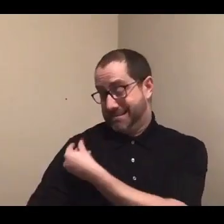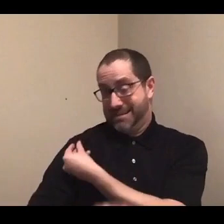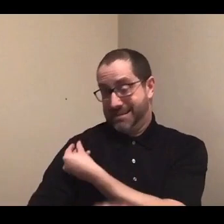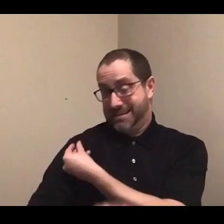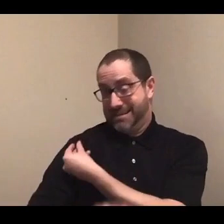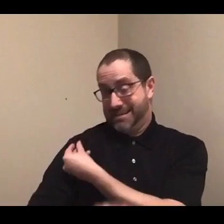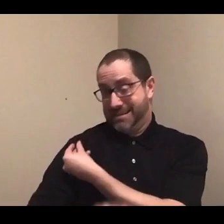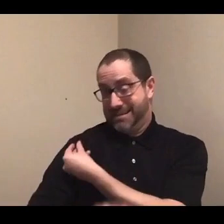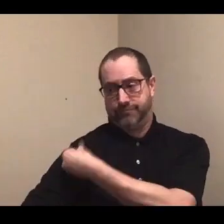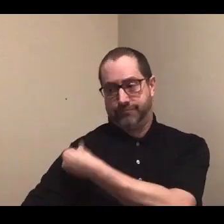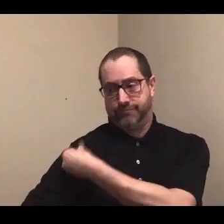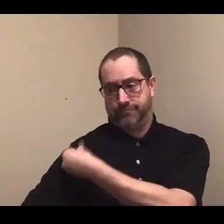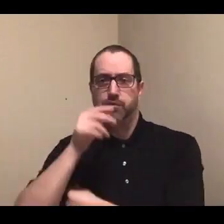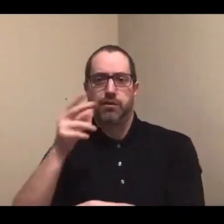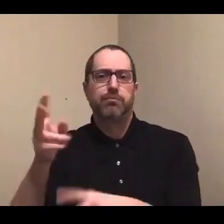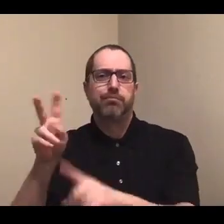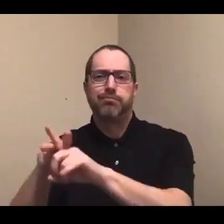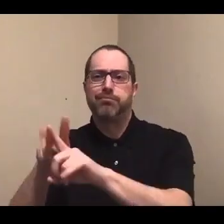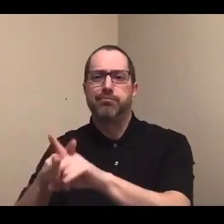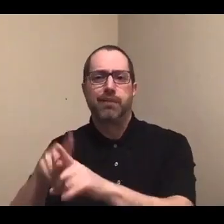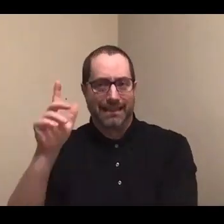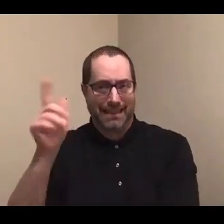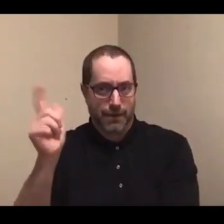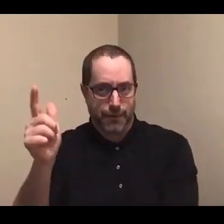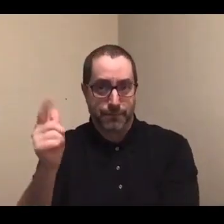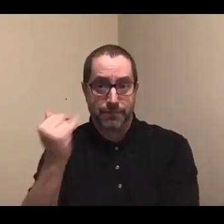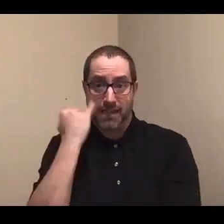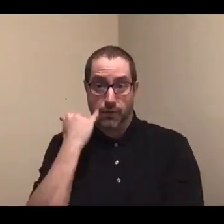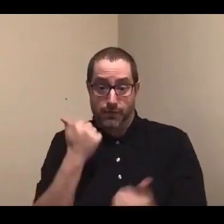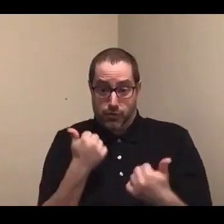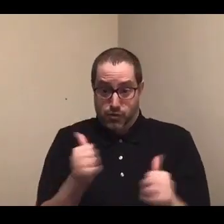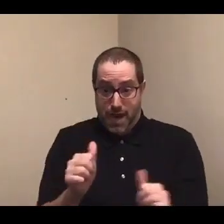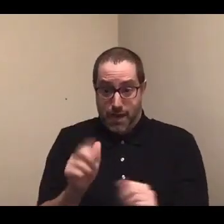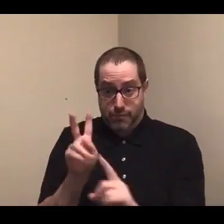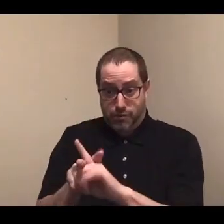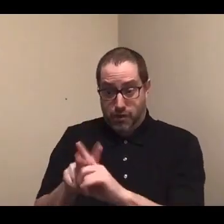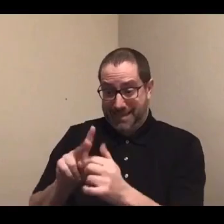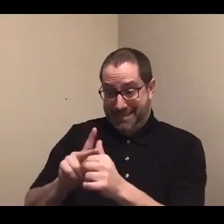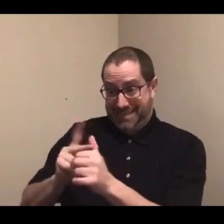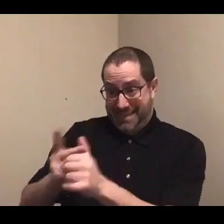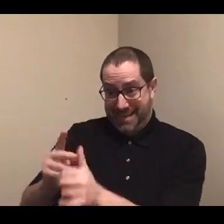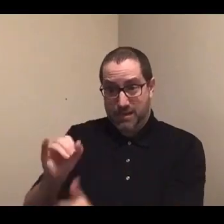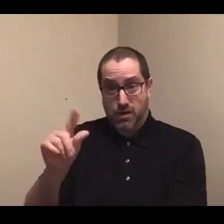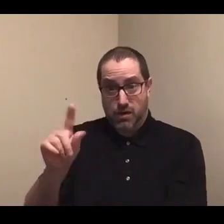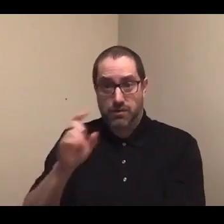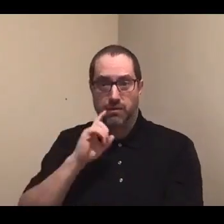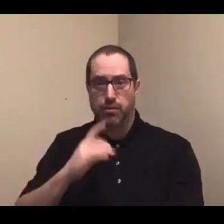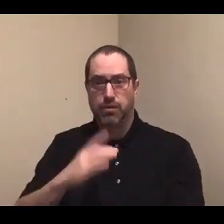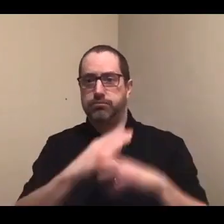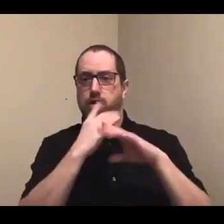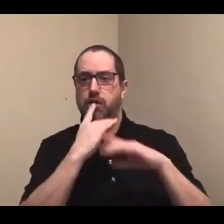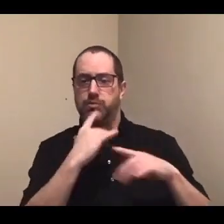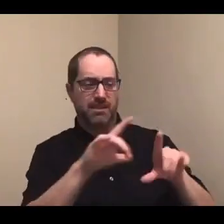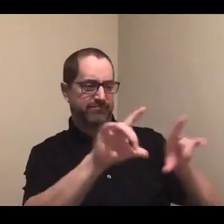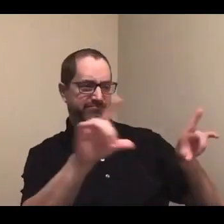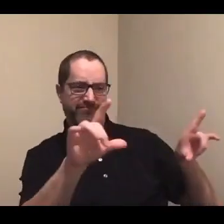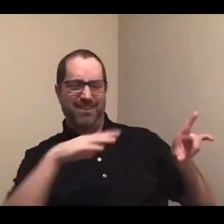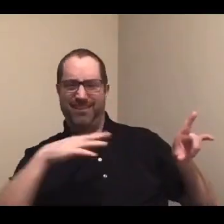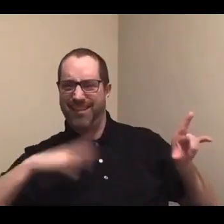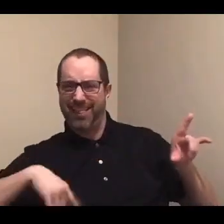try and click the second dose appointment, you are presented with a screen that says we're not currently booking second dose appointments, but hang on to